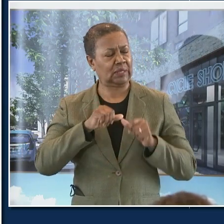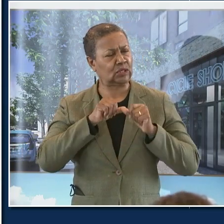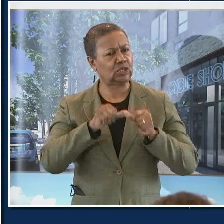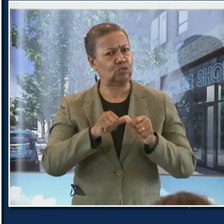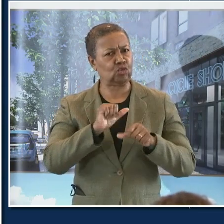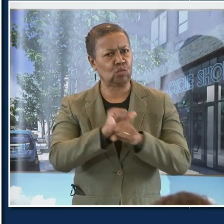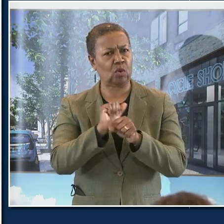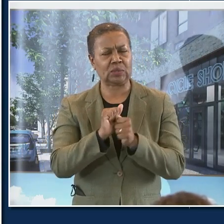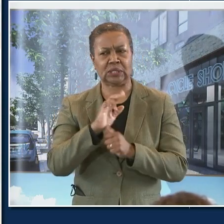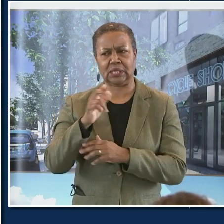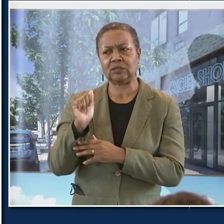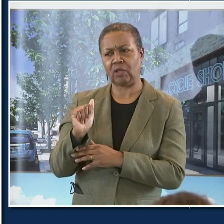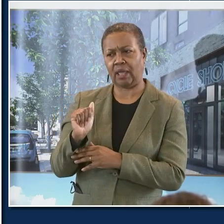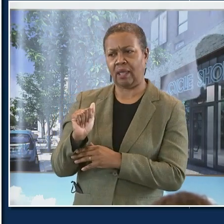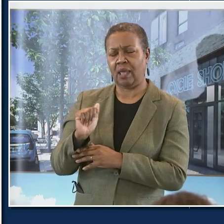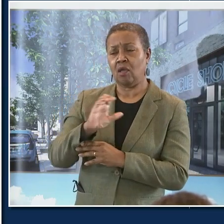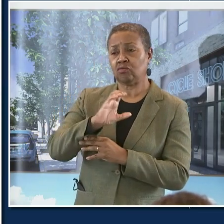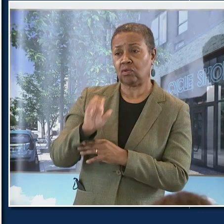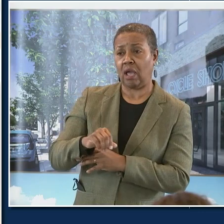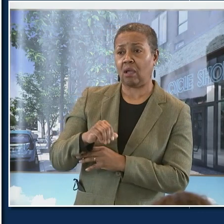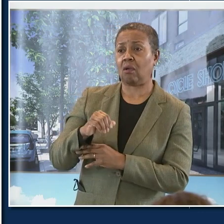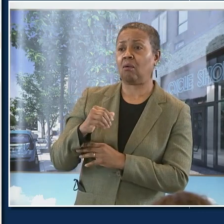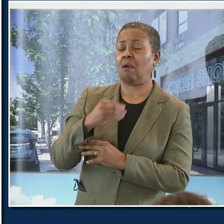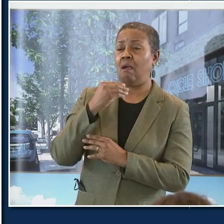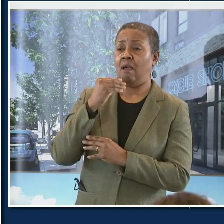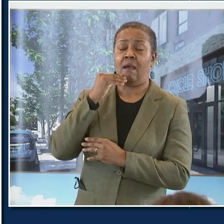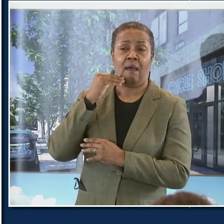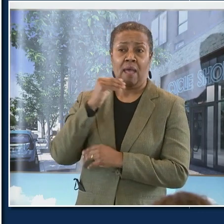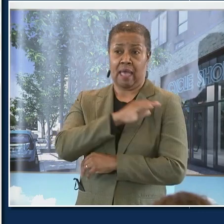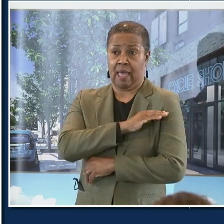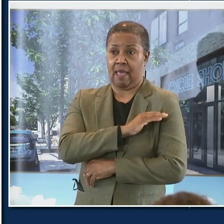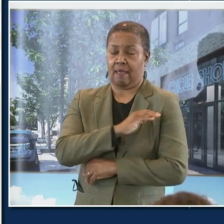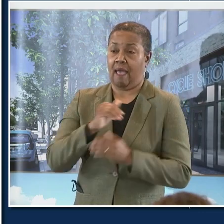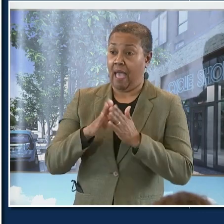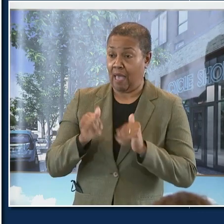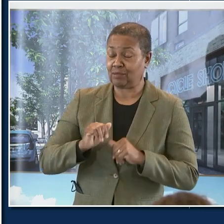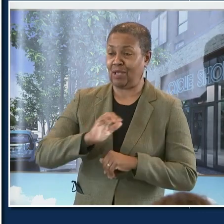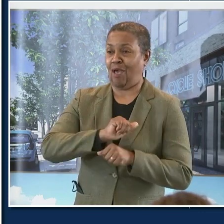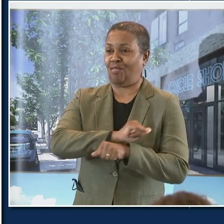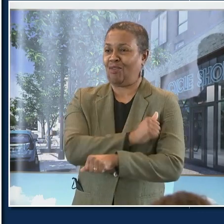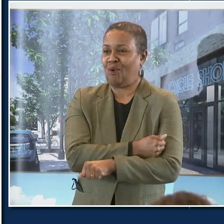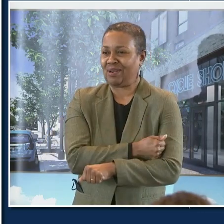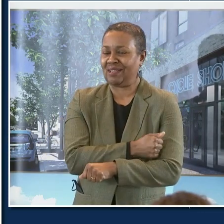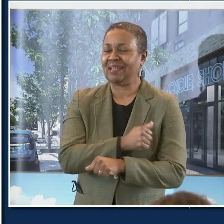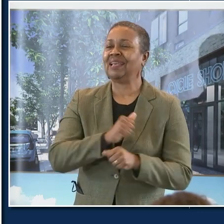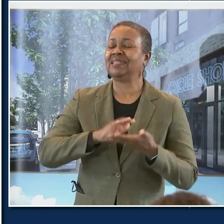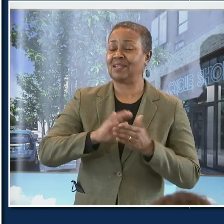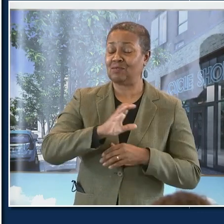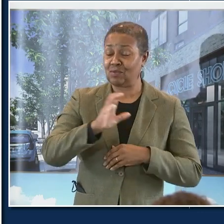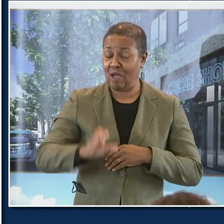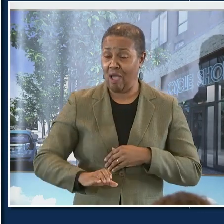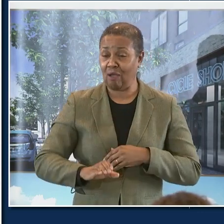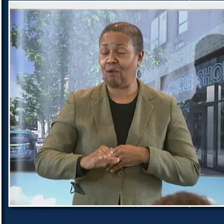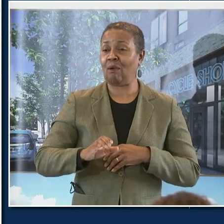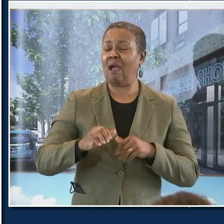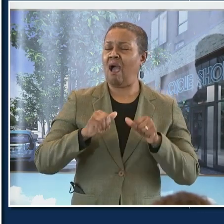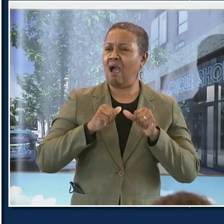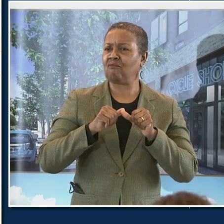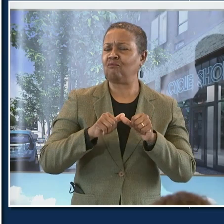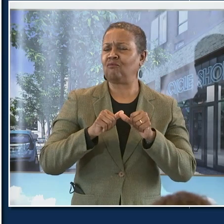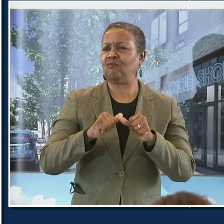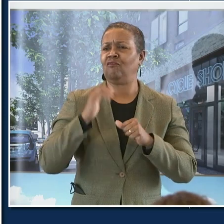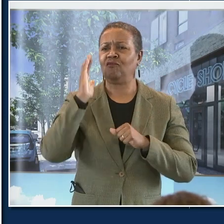to work with CHA, the Chicago Housing Authority, City of Chicago, and Related on future phases to